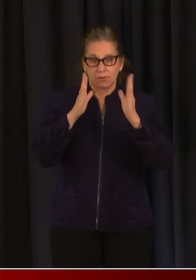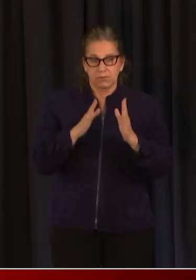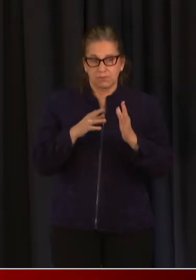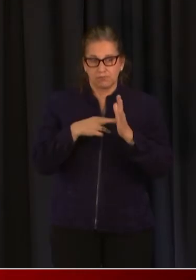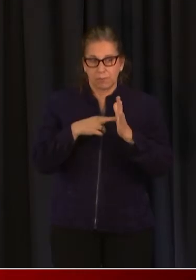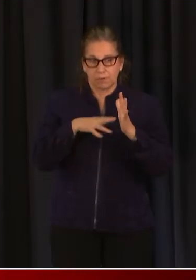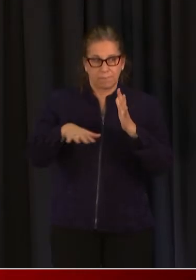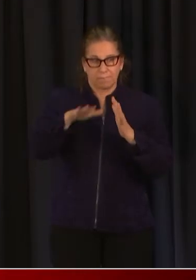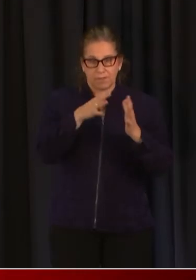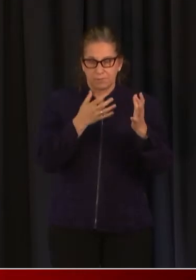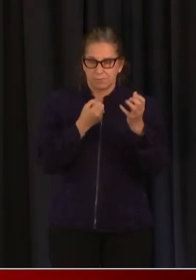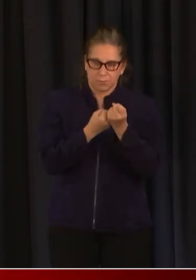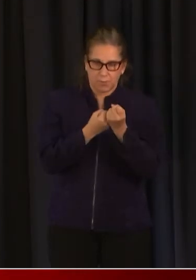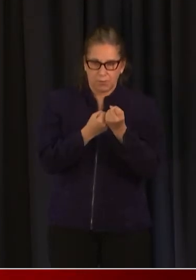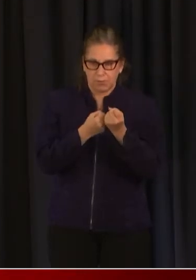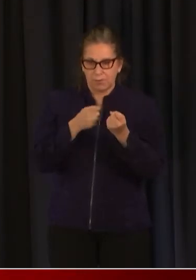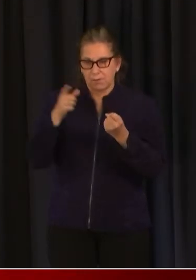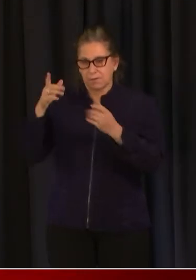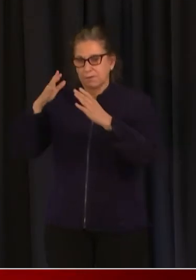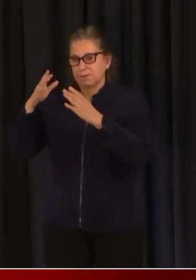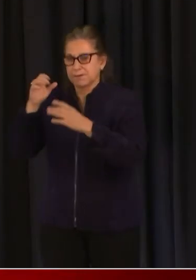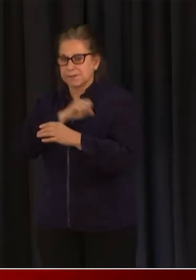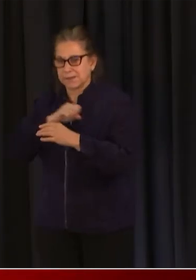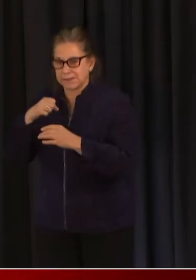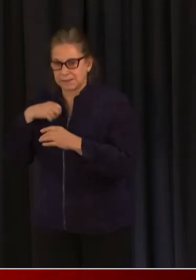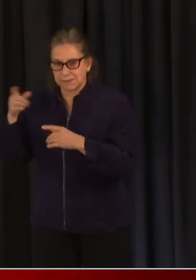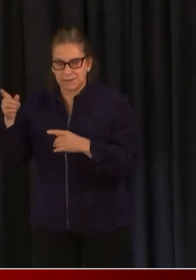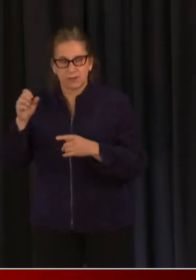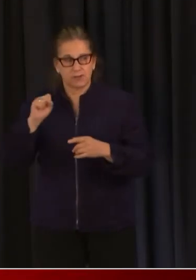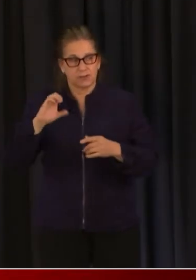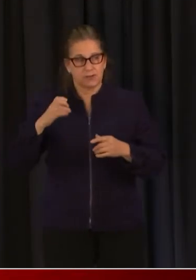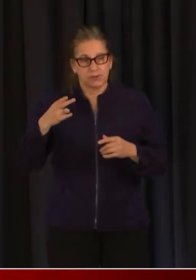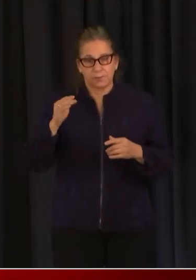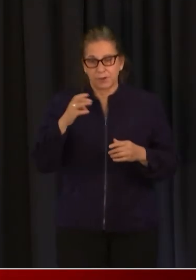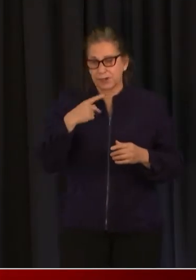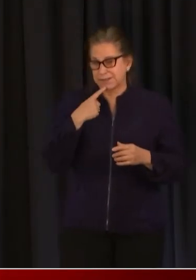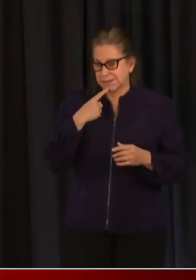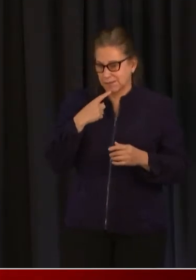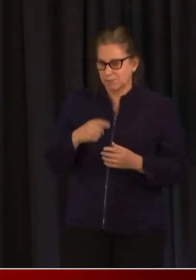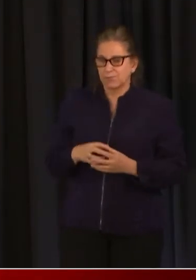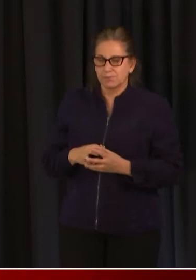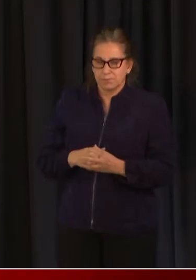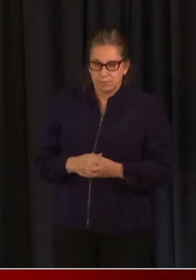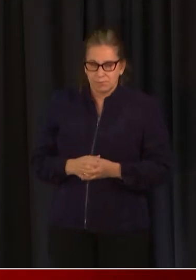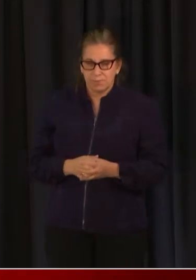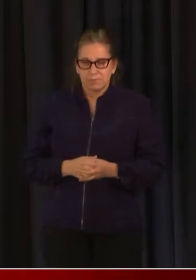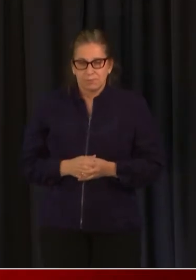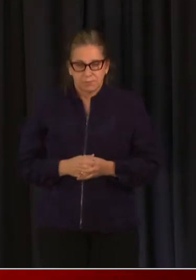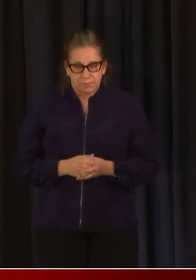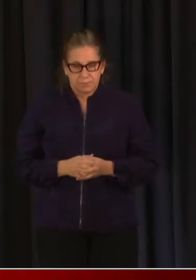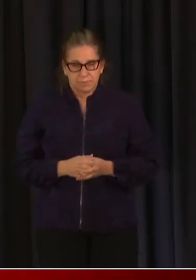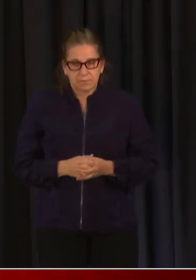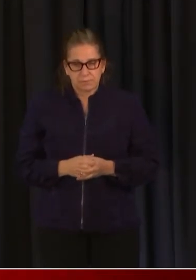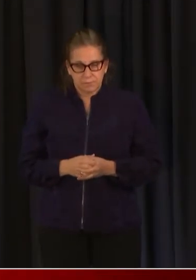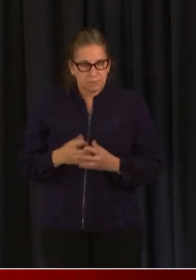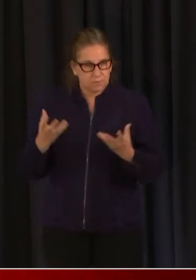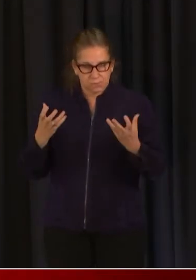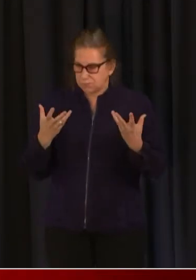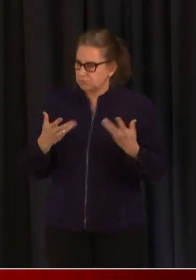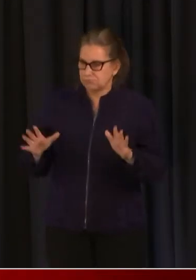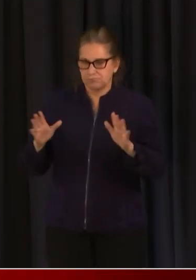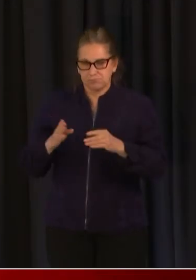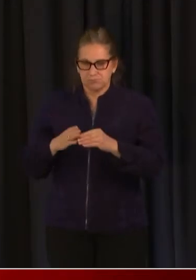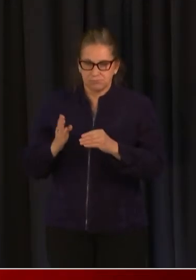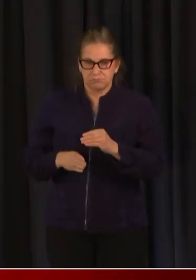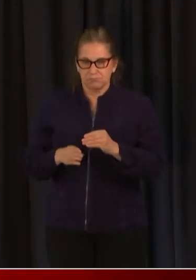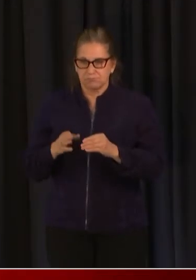United States, Senator Schumer has indicated that he wants to get this done